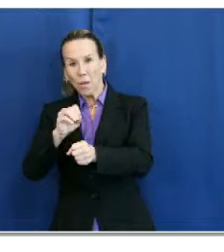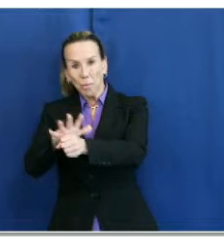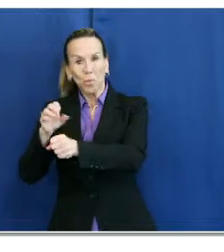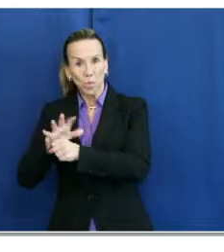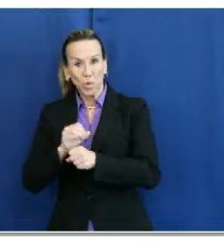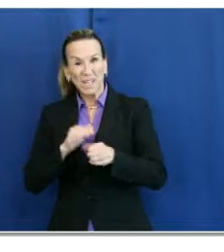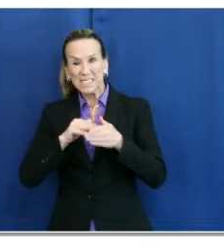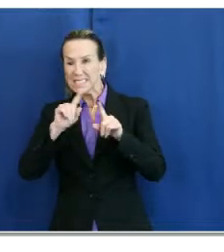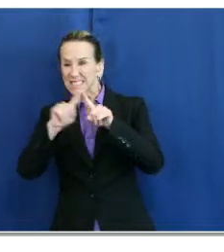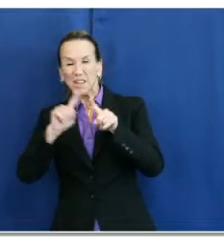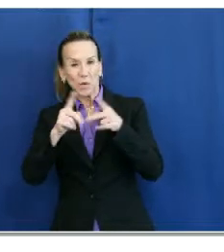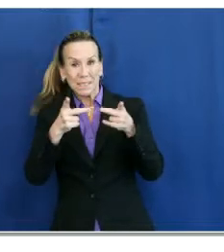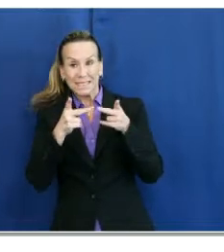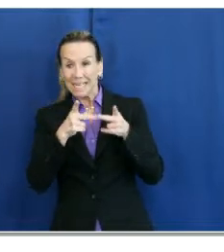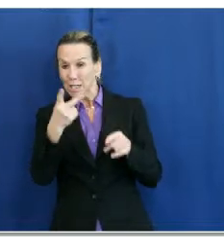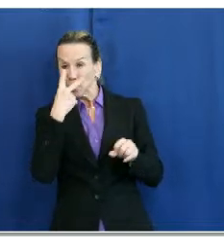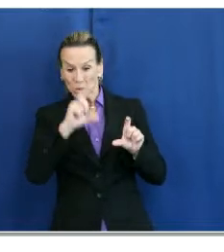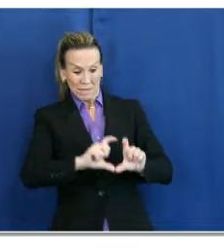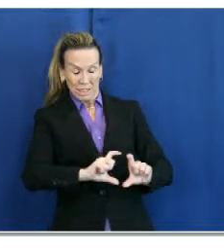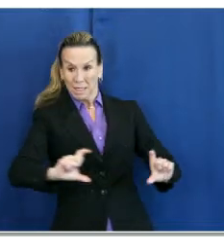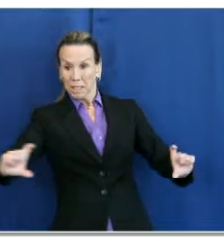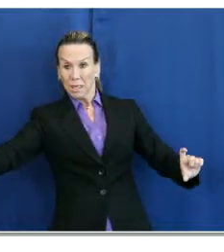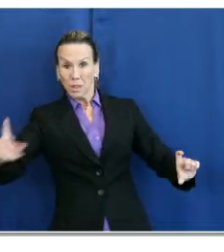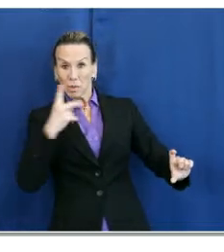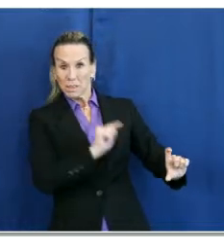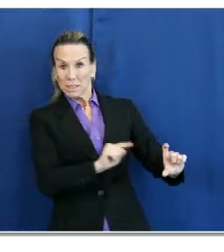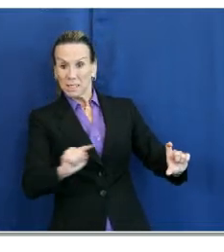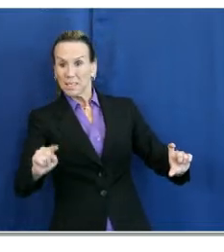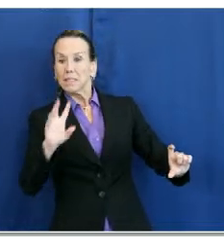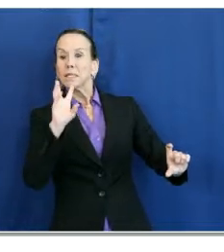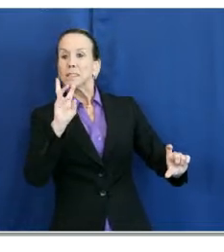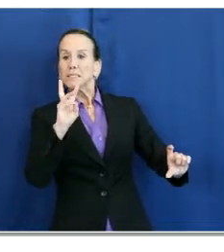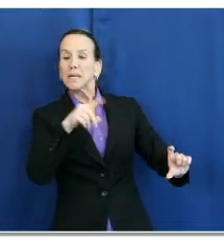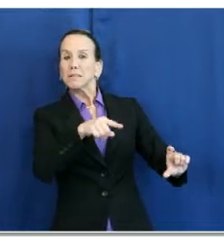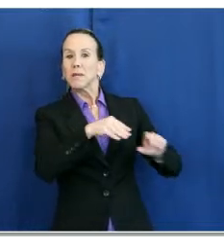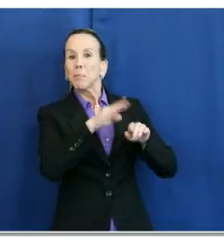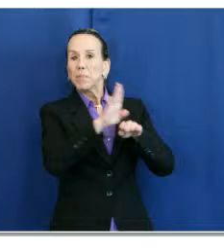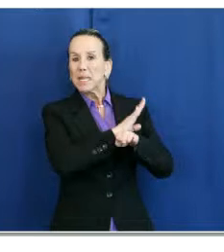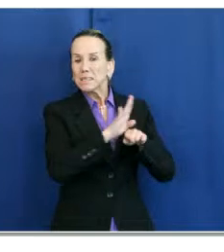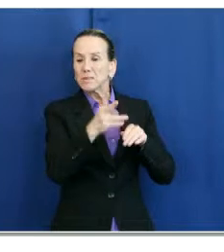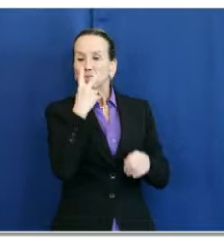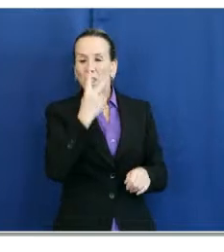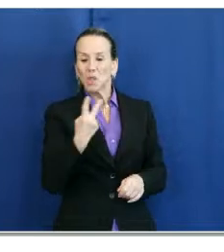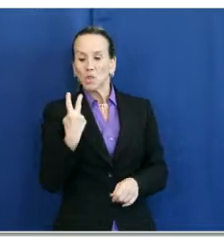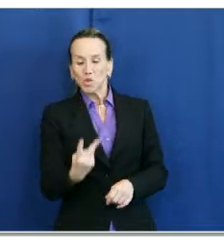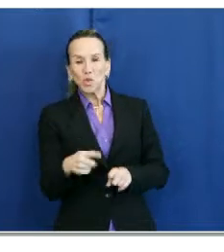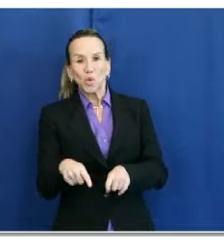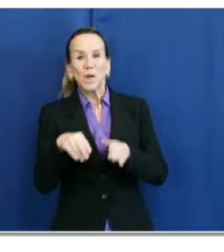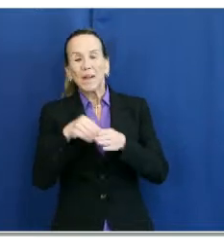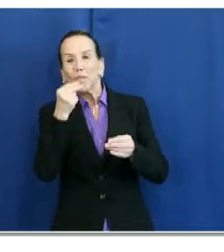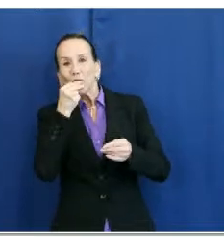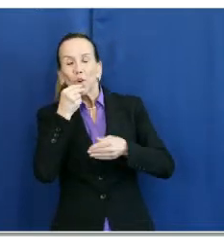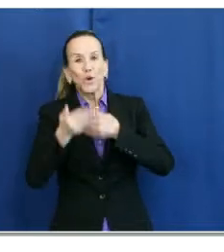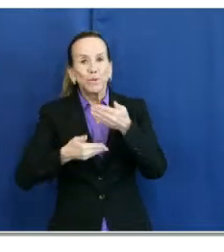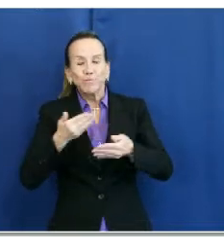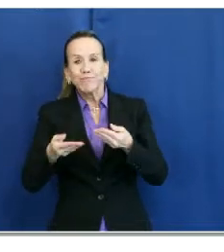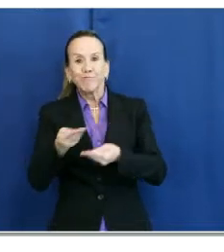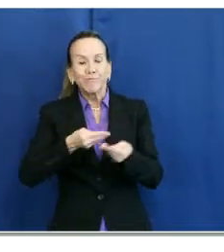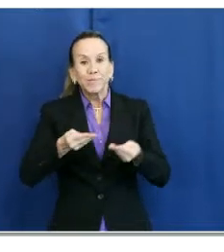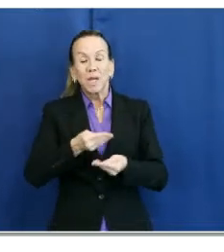various settings, and you can see here that we have 6 in businesses, 2 in food processing facilities, 2